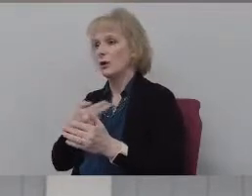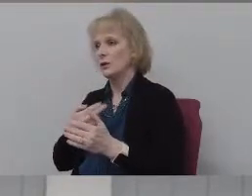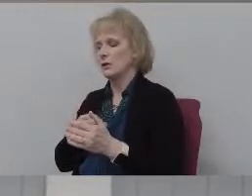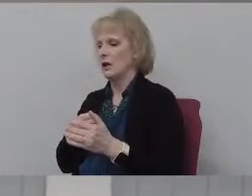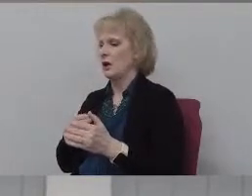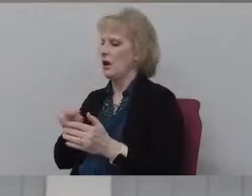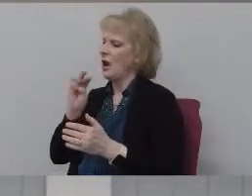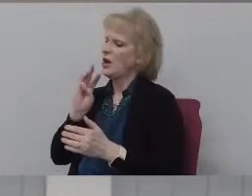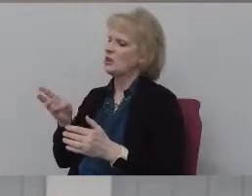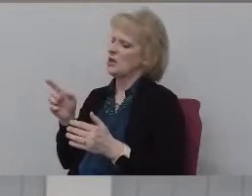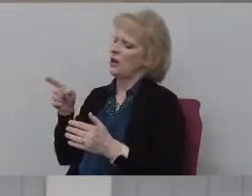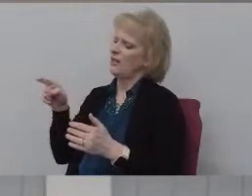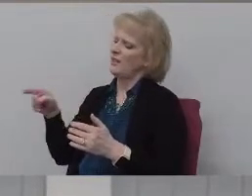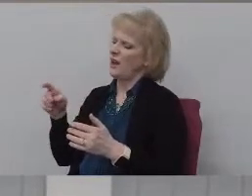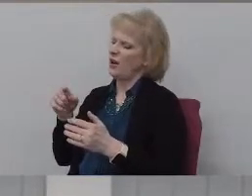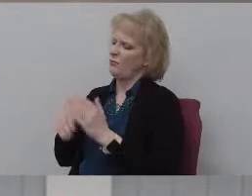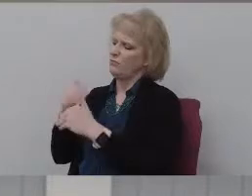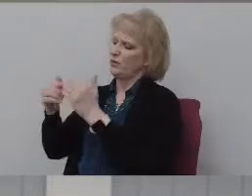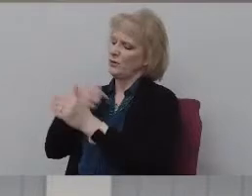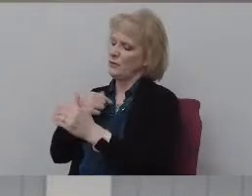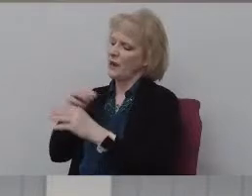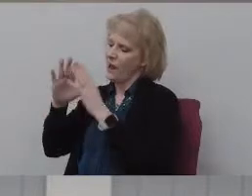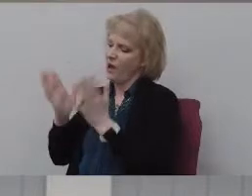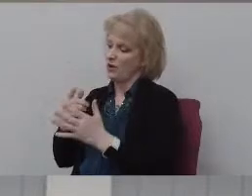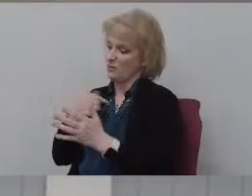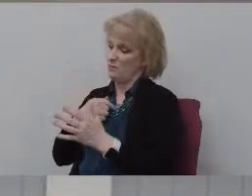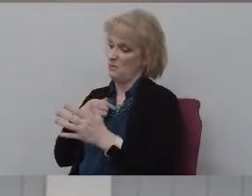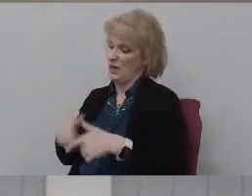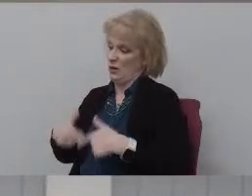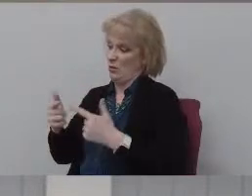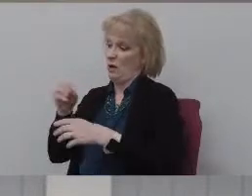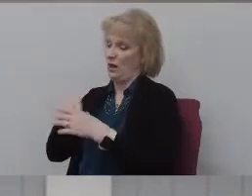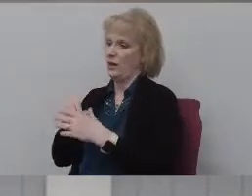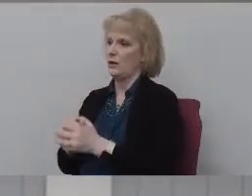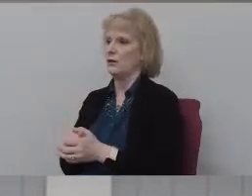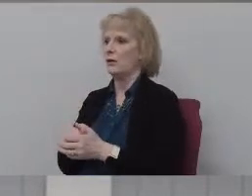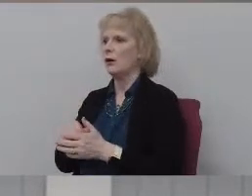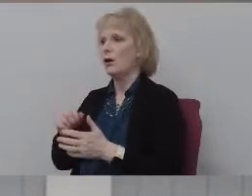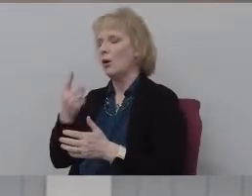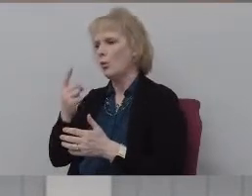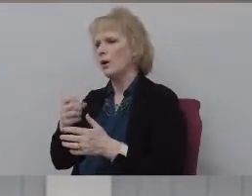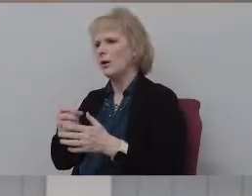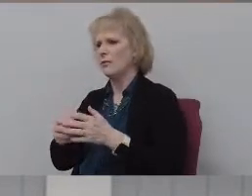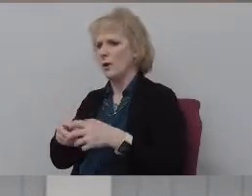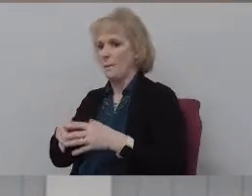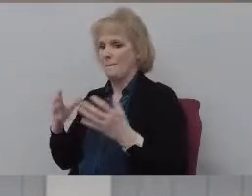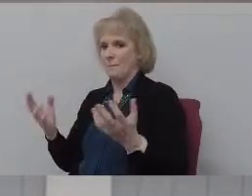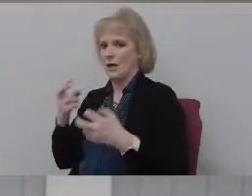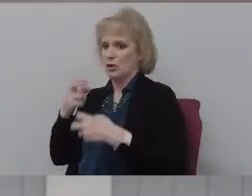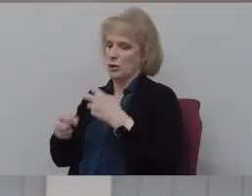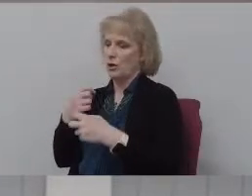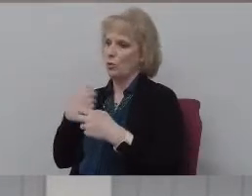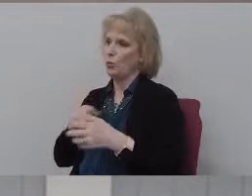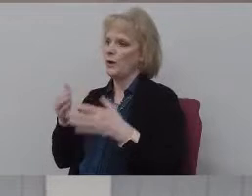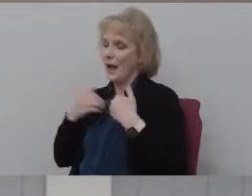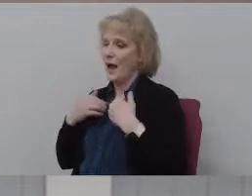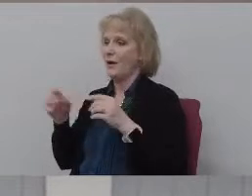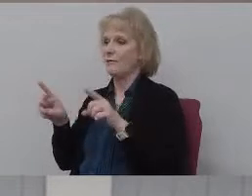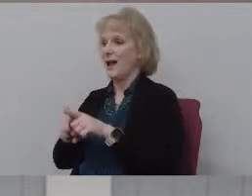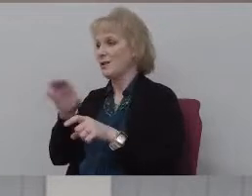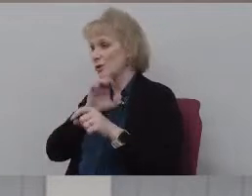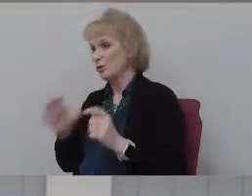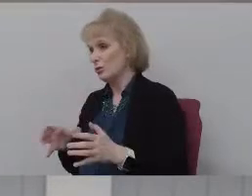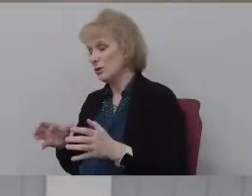shalt thou build me an house for me to dwell in? You know, there's probably one of the biggest challenges I think we have as